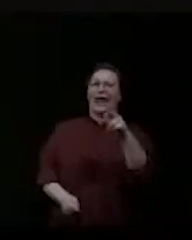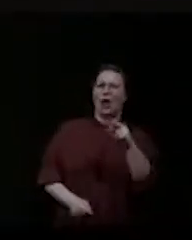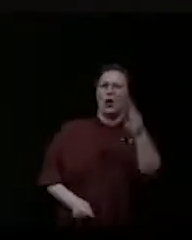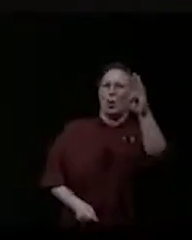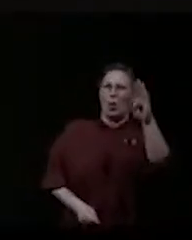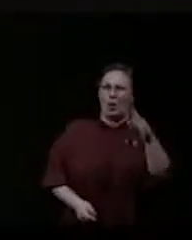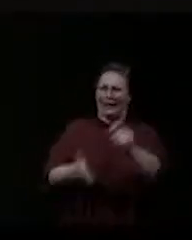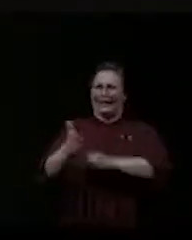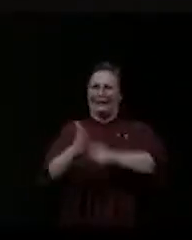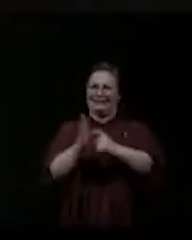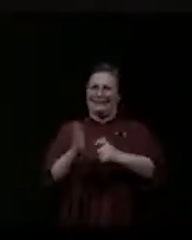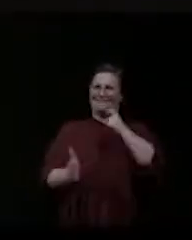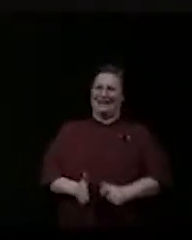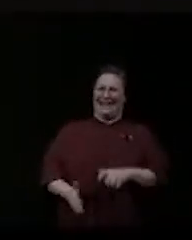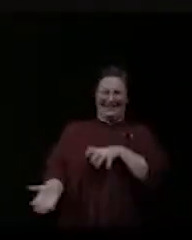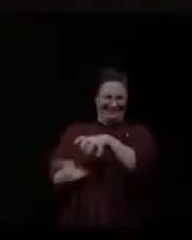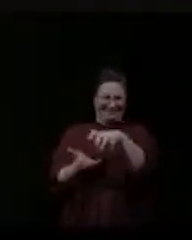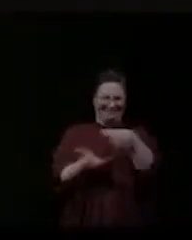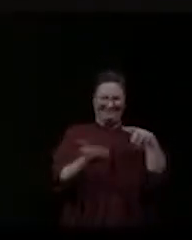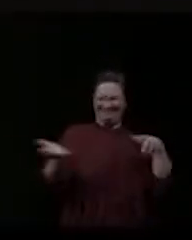advice.